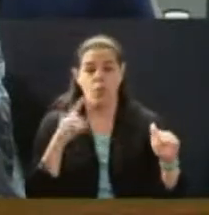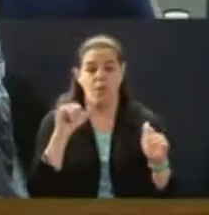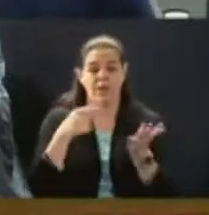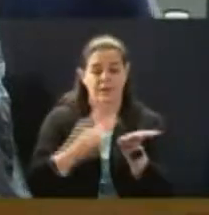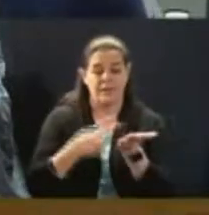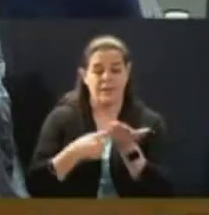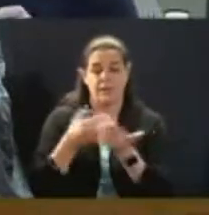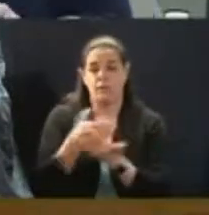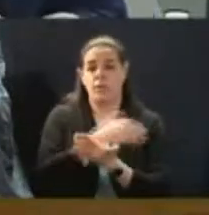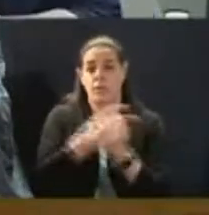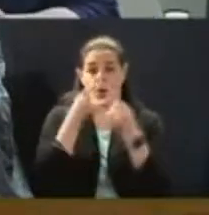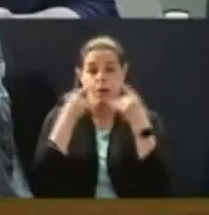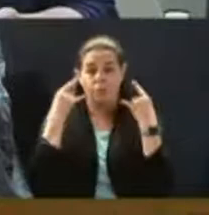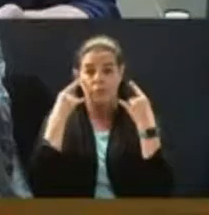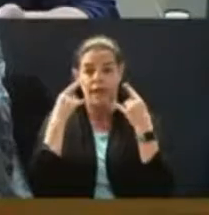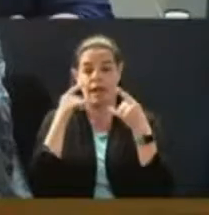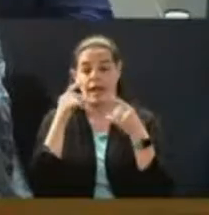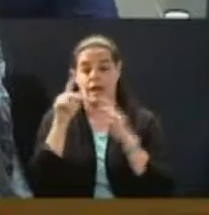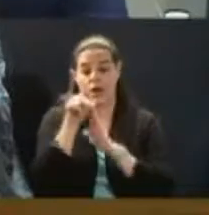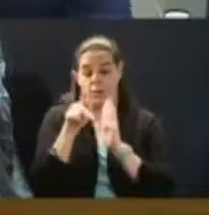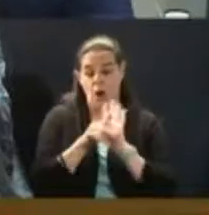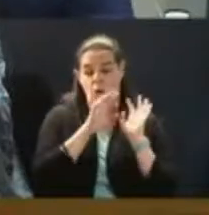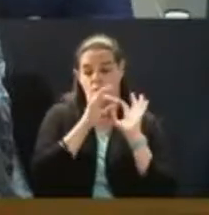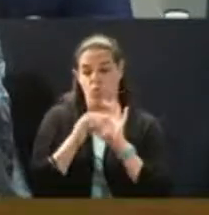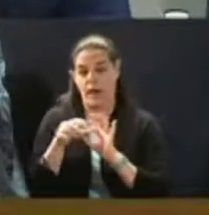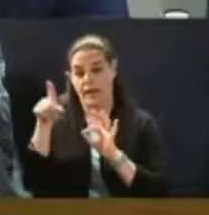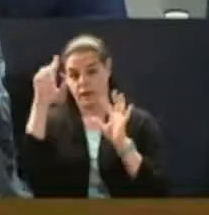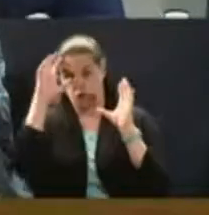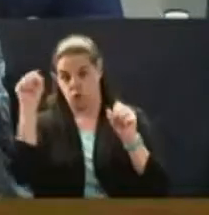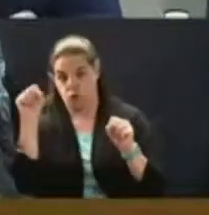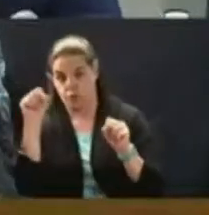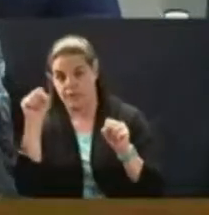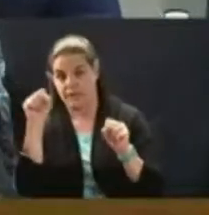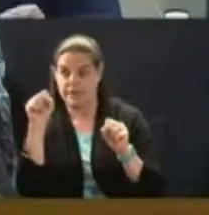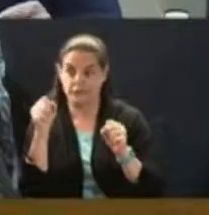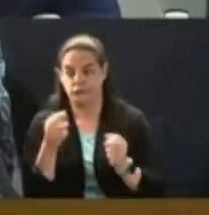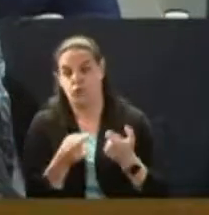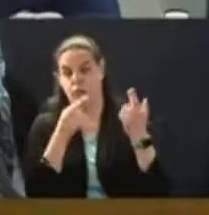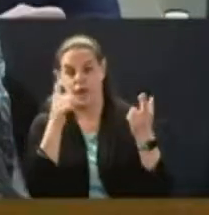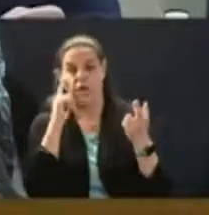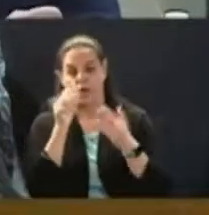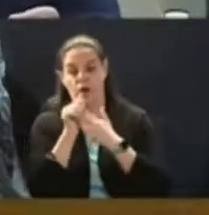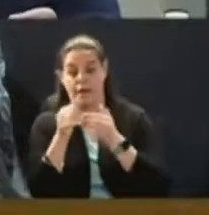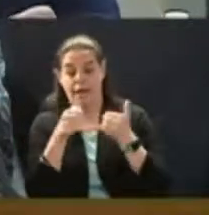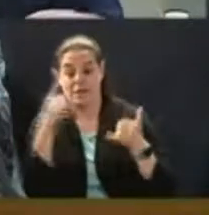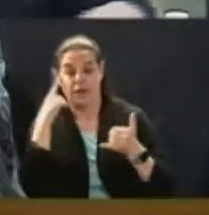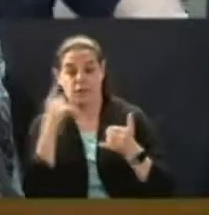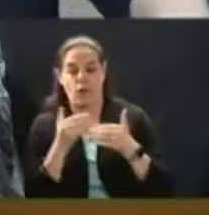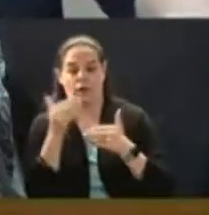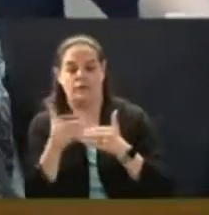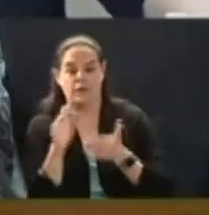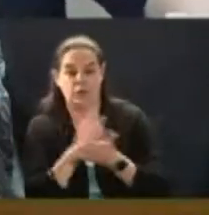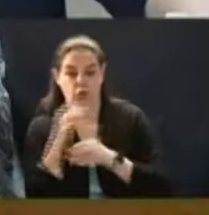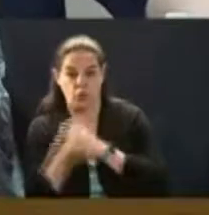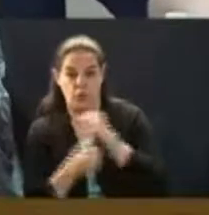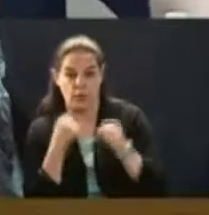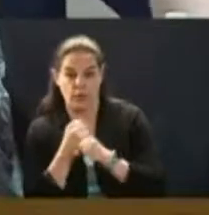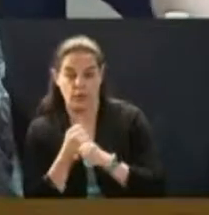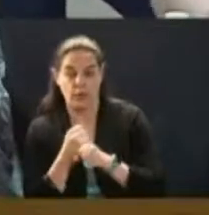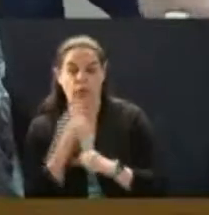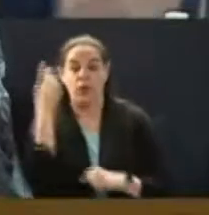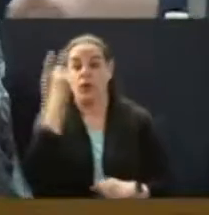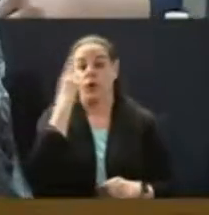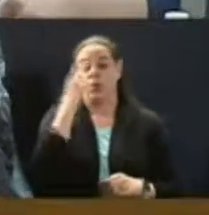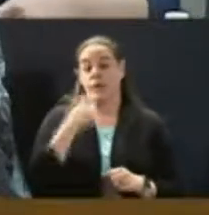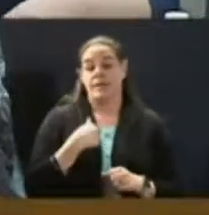to the mask policy was related to superintendent's recommendations for guidelines for this coming school year. And the reason that I did not go